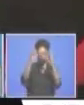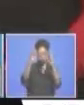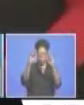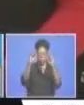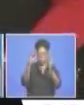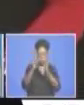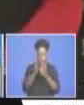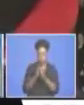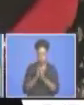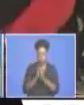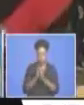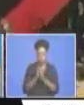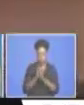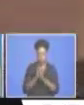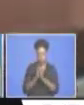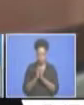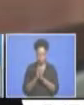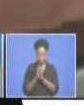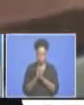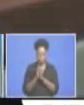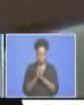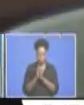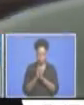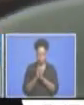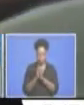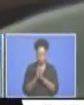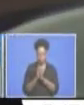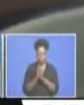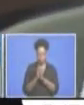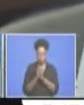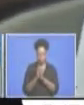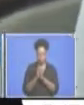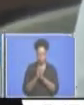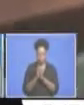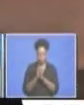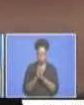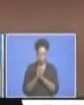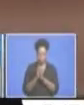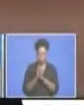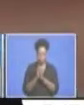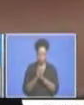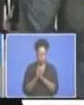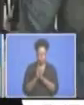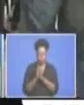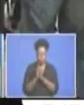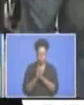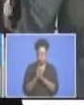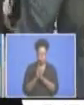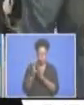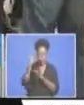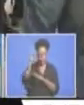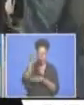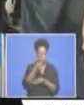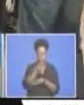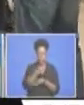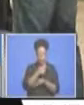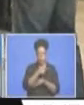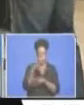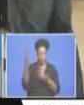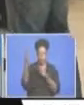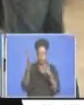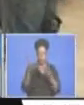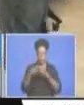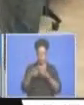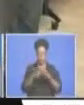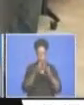after a tumultuous month-long election process that saw several stalemates and hours of delay. James Price emerged victorious and will lead the